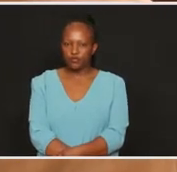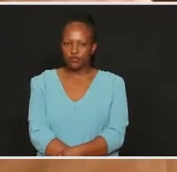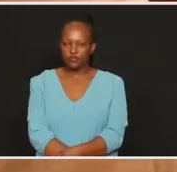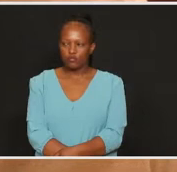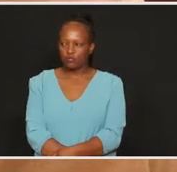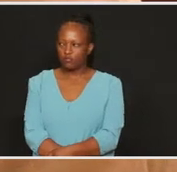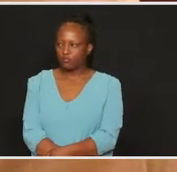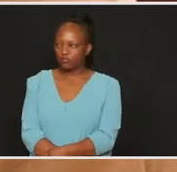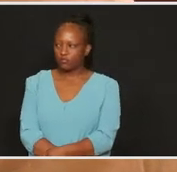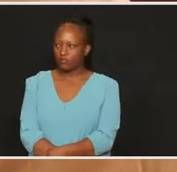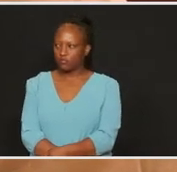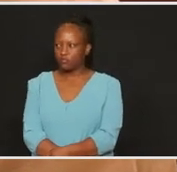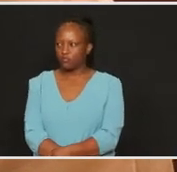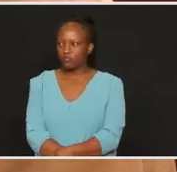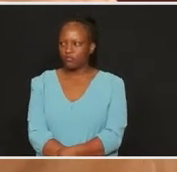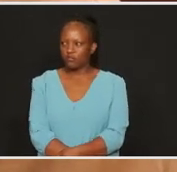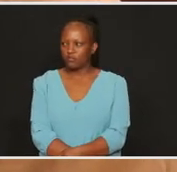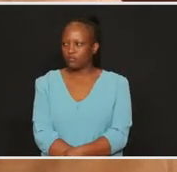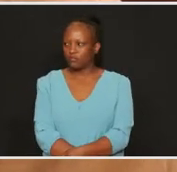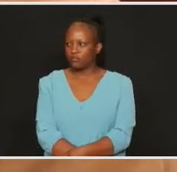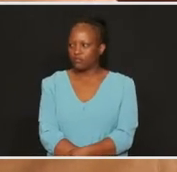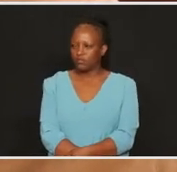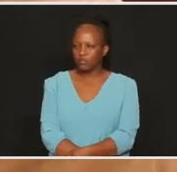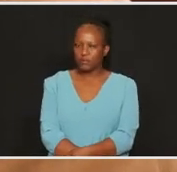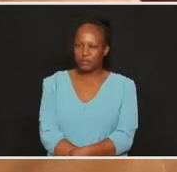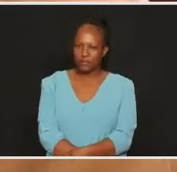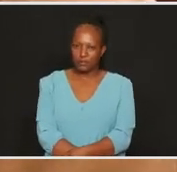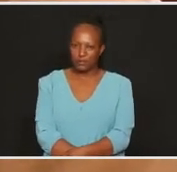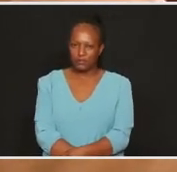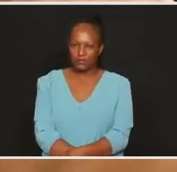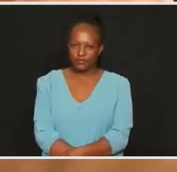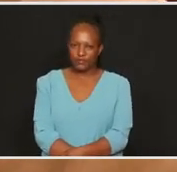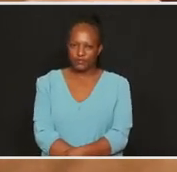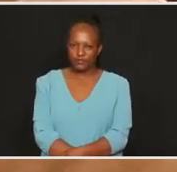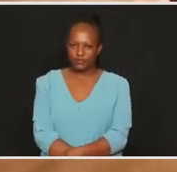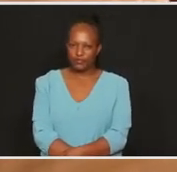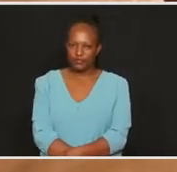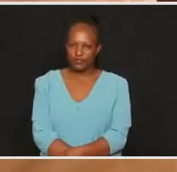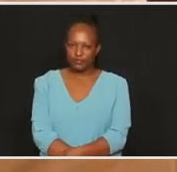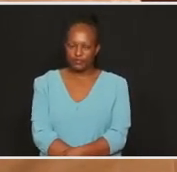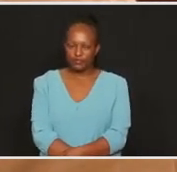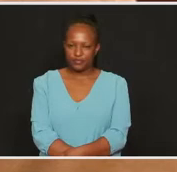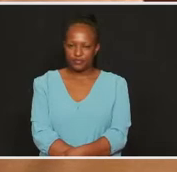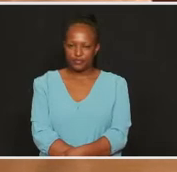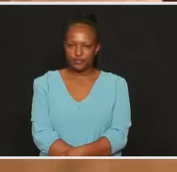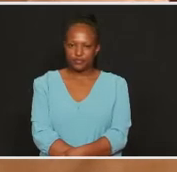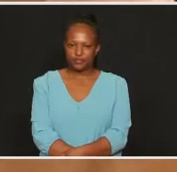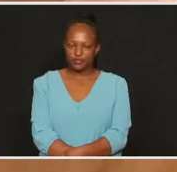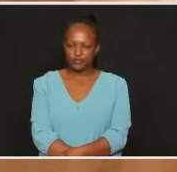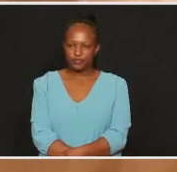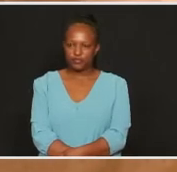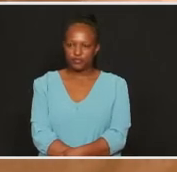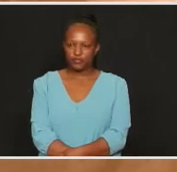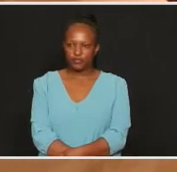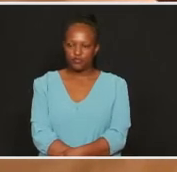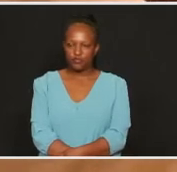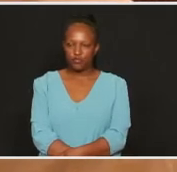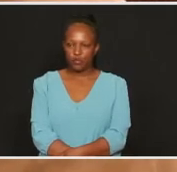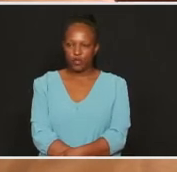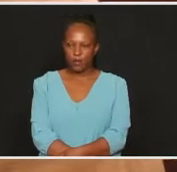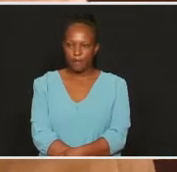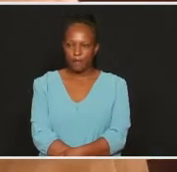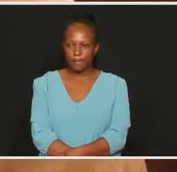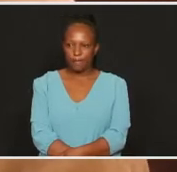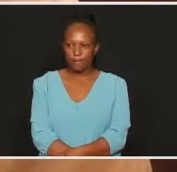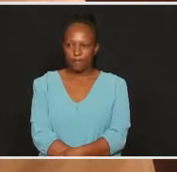cpf we know the that we know what programs can arise because of